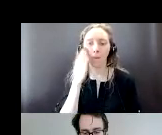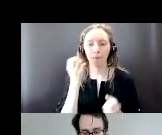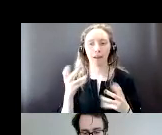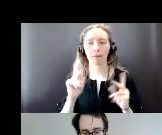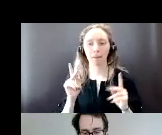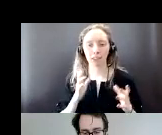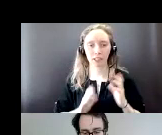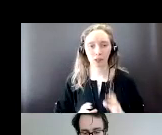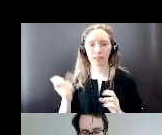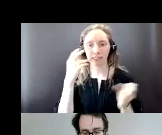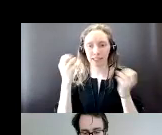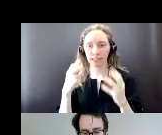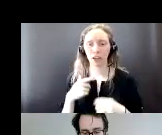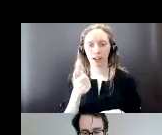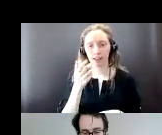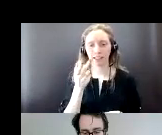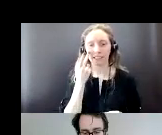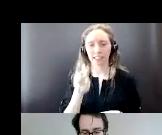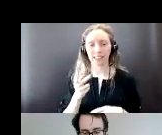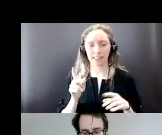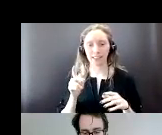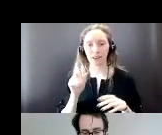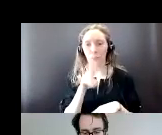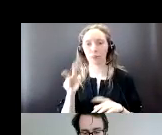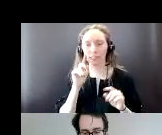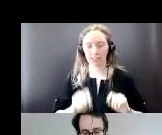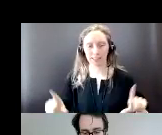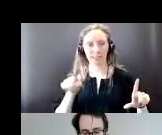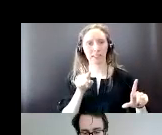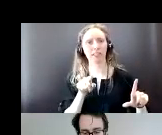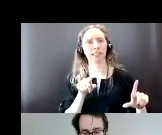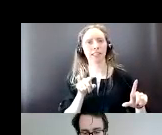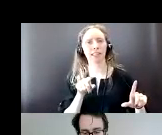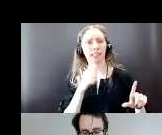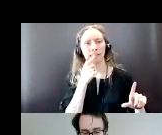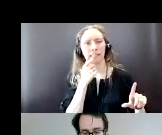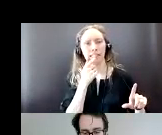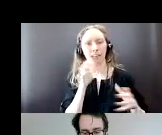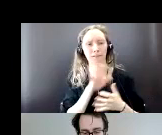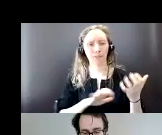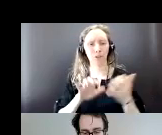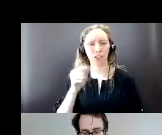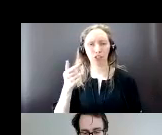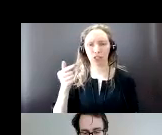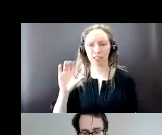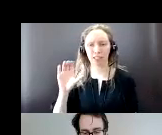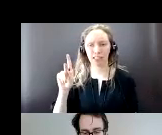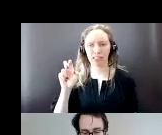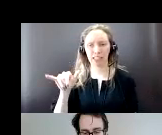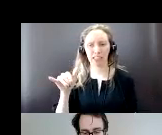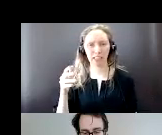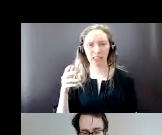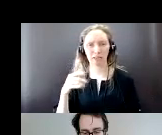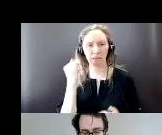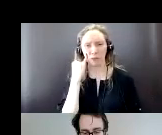little bit confused when they get to our website. They don't know what a GC key is, or they're not sure what it is. So